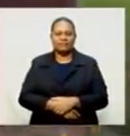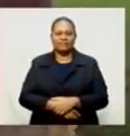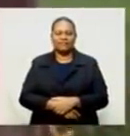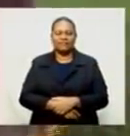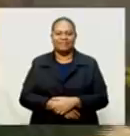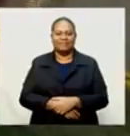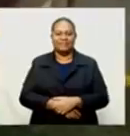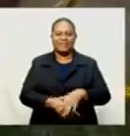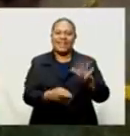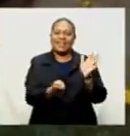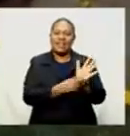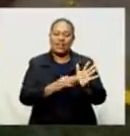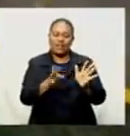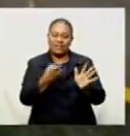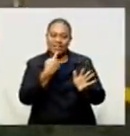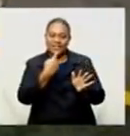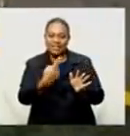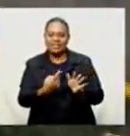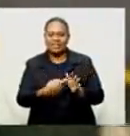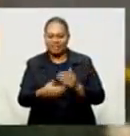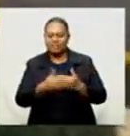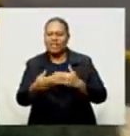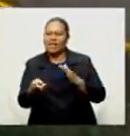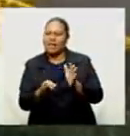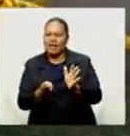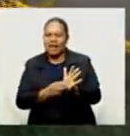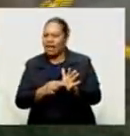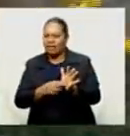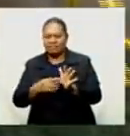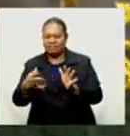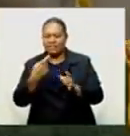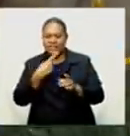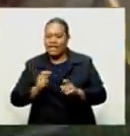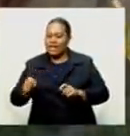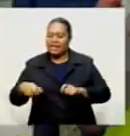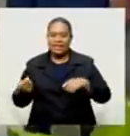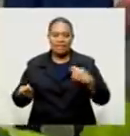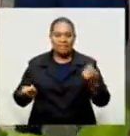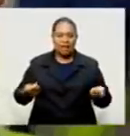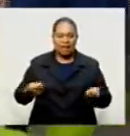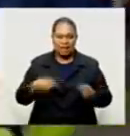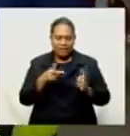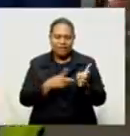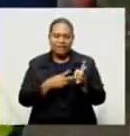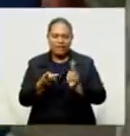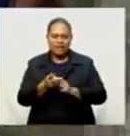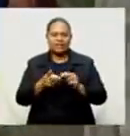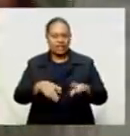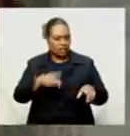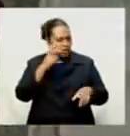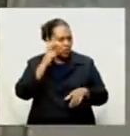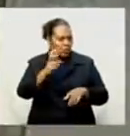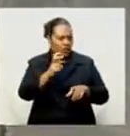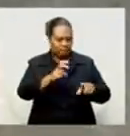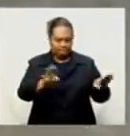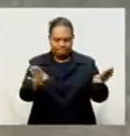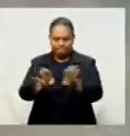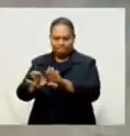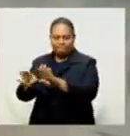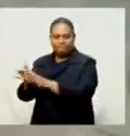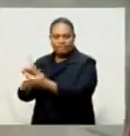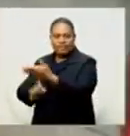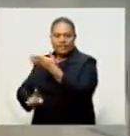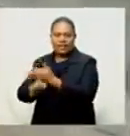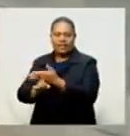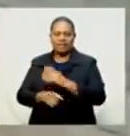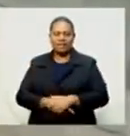From Narata to Nawamangi village, both neighboring villages have imposed stringent lockdown measures despite being